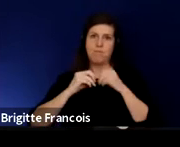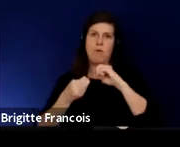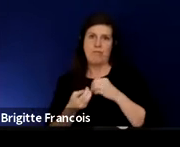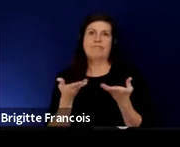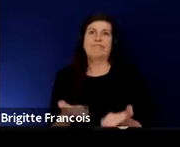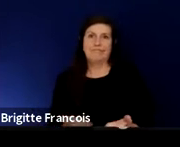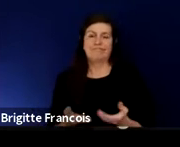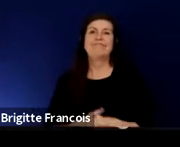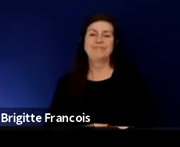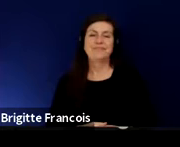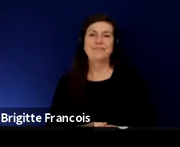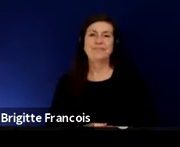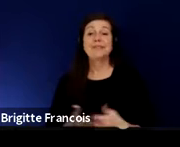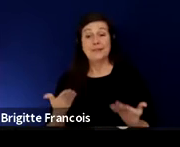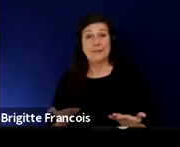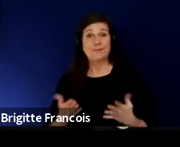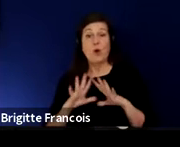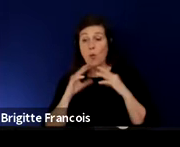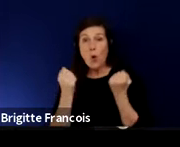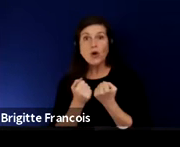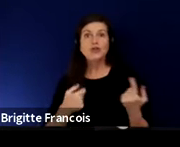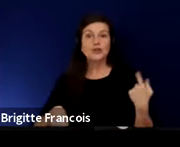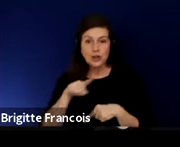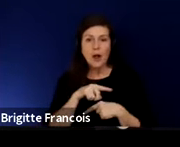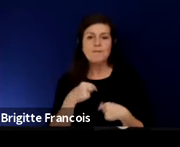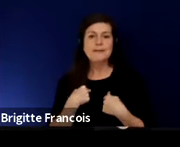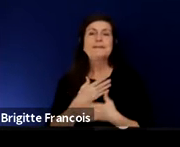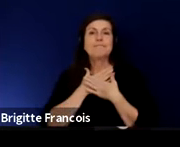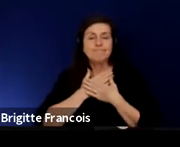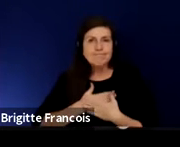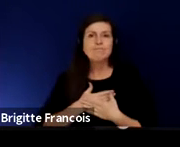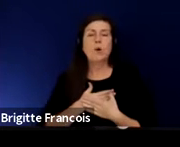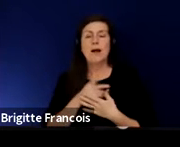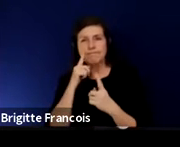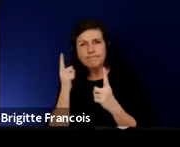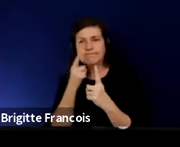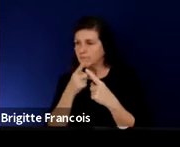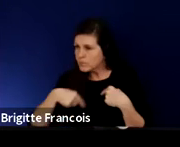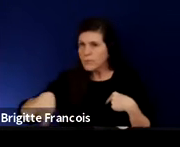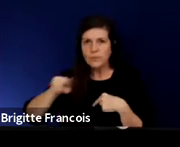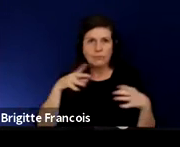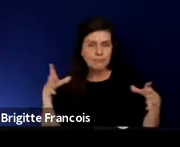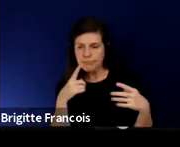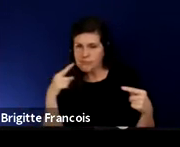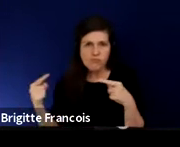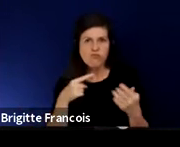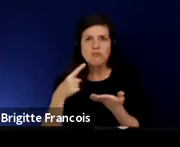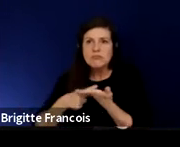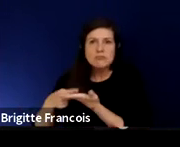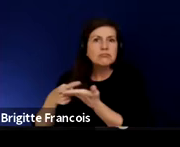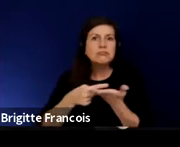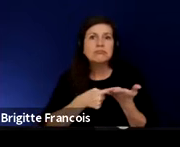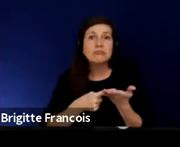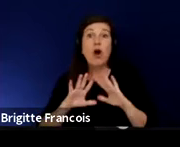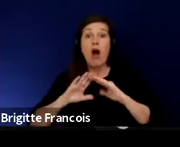whole aim with this workshop is that we are now trying to make some kind of solution together, or at least discuss how this can